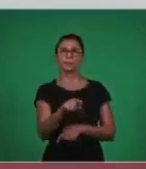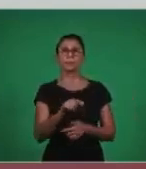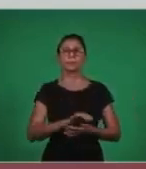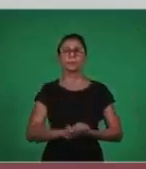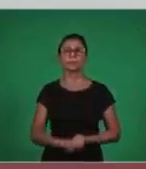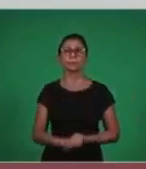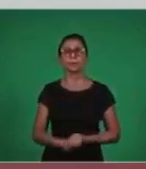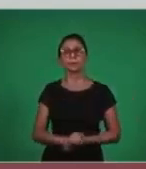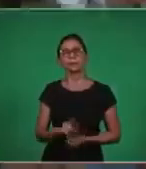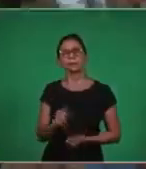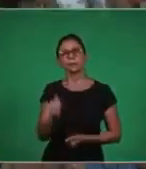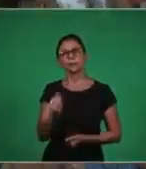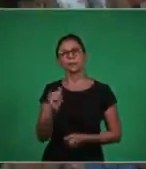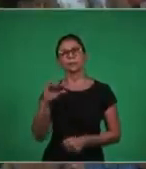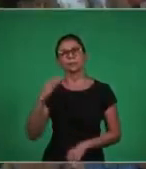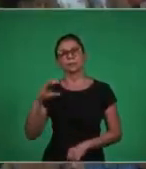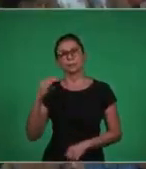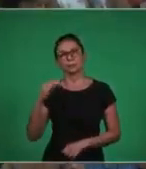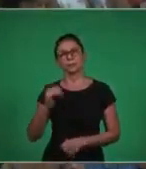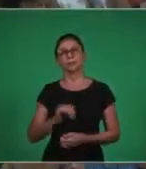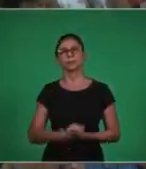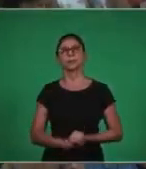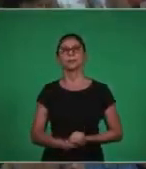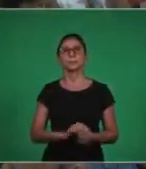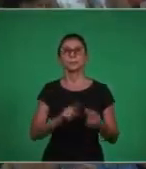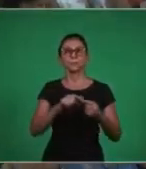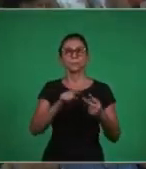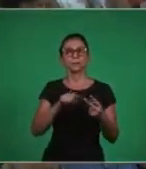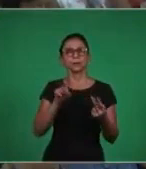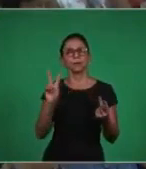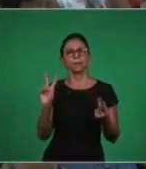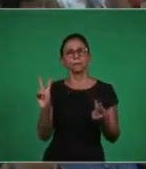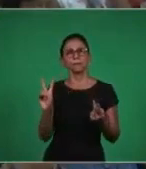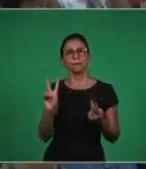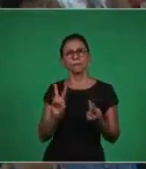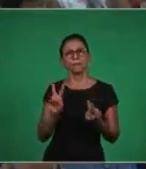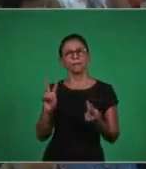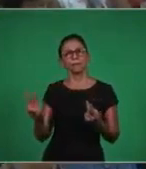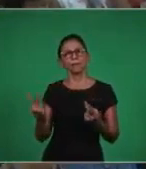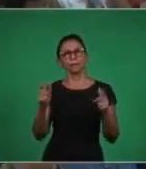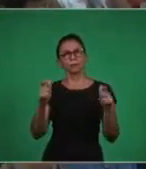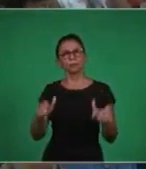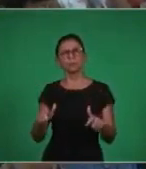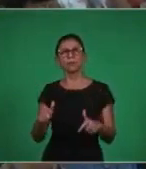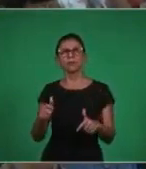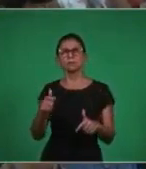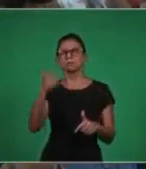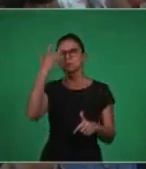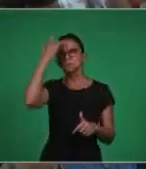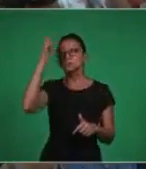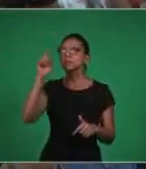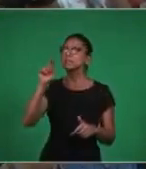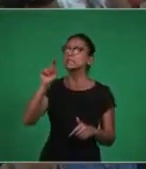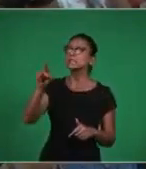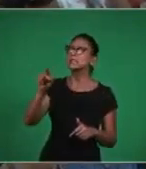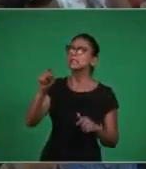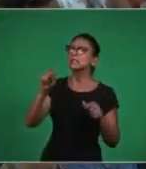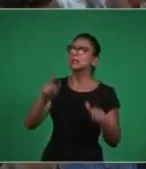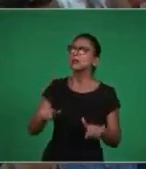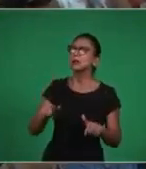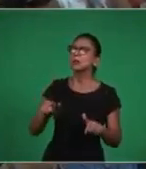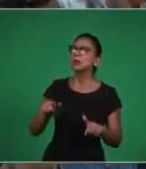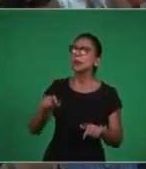Carapina, Vila Velha, another location in Brazil. And I don't know if this